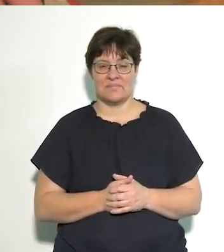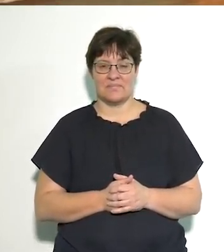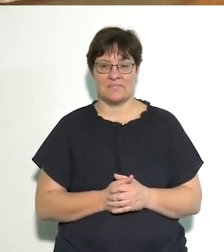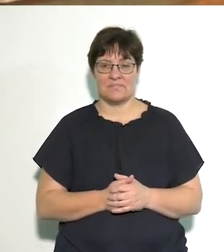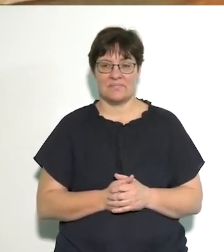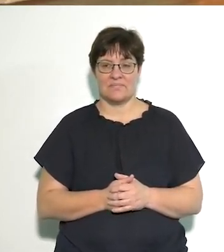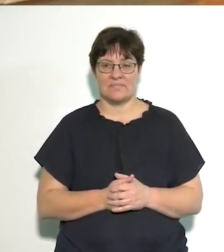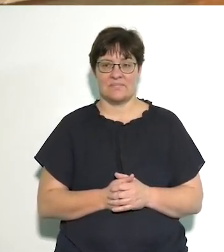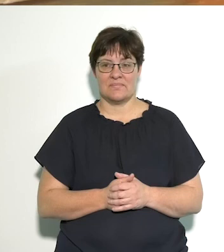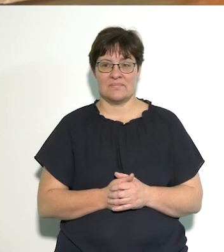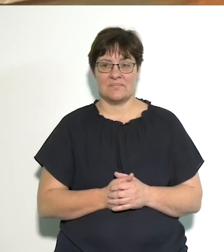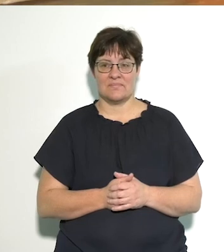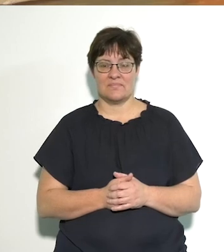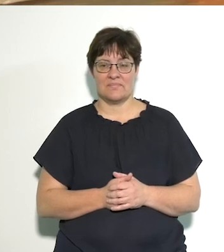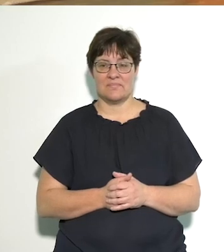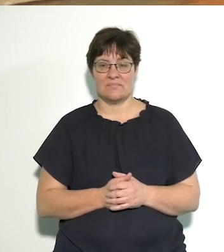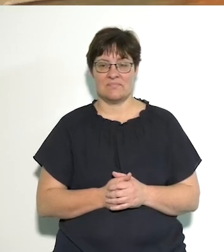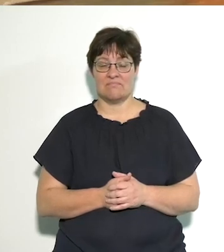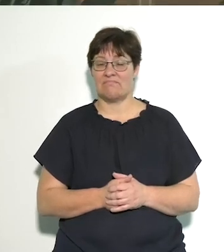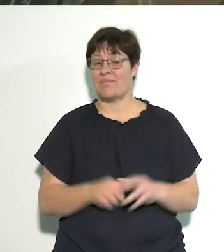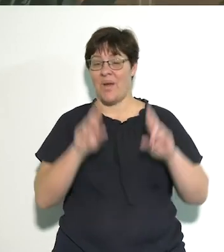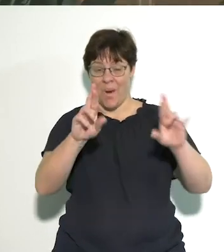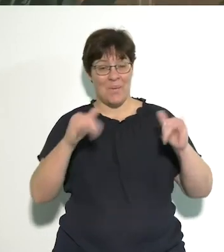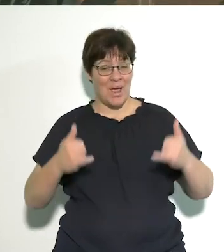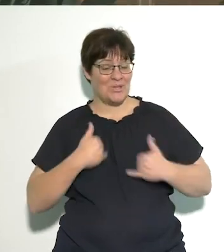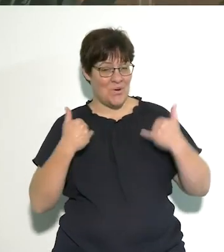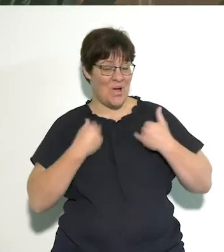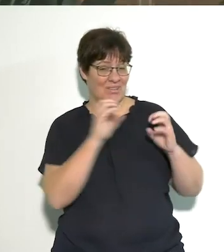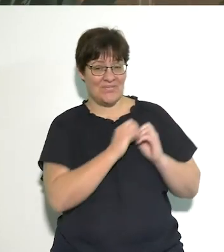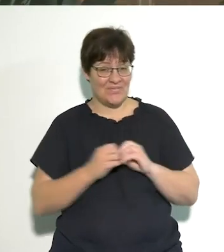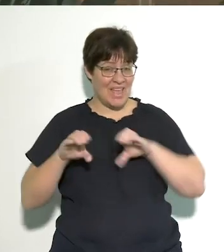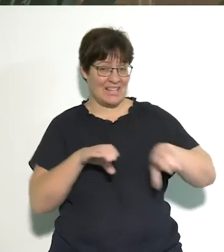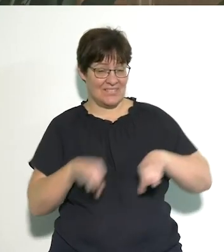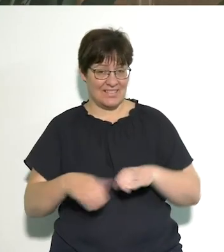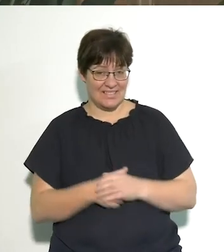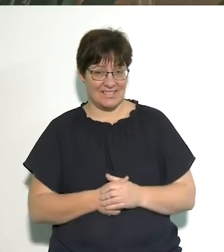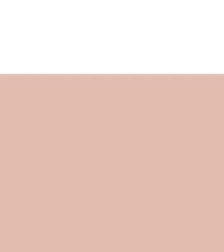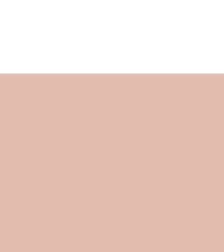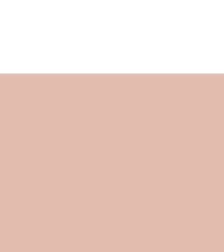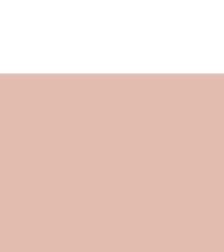I hope you have fun making this activity.